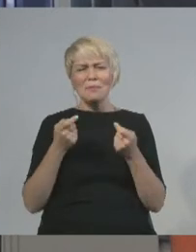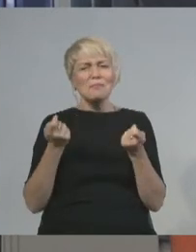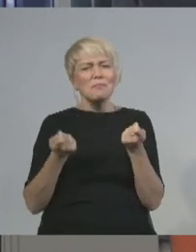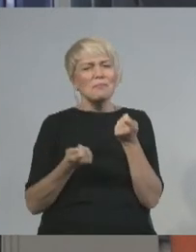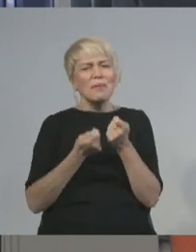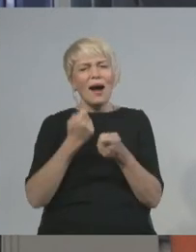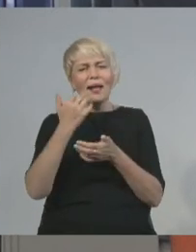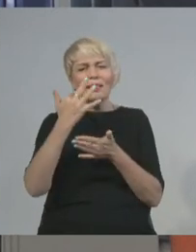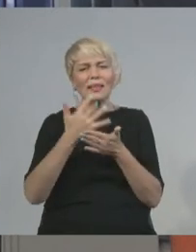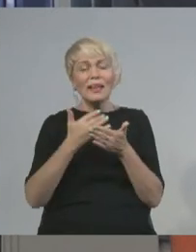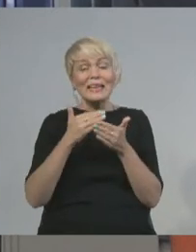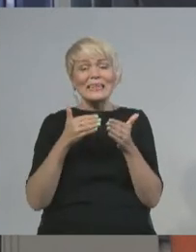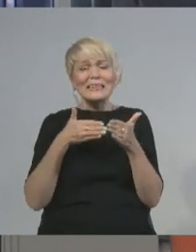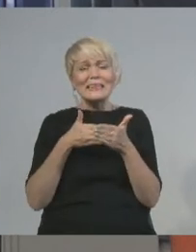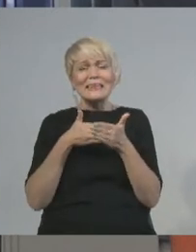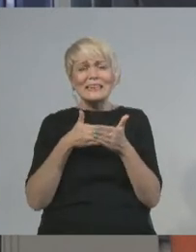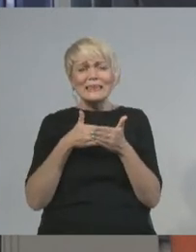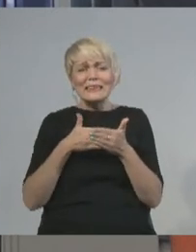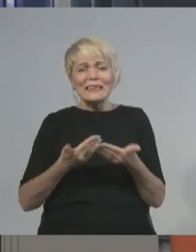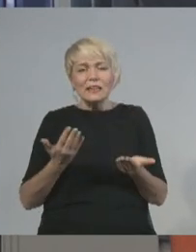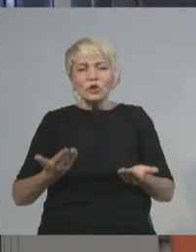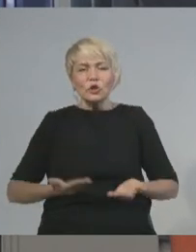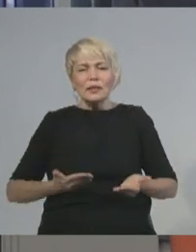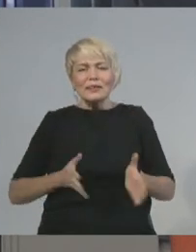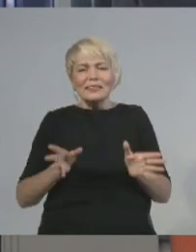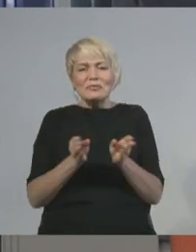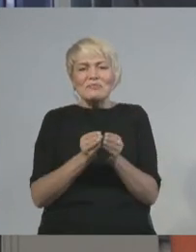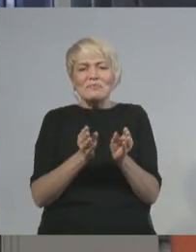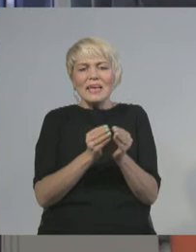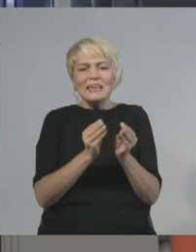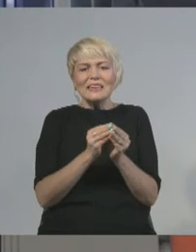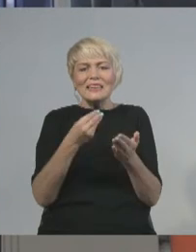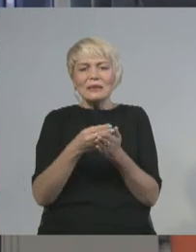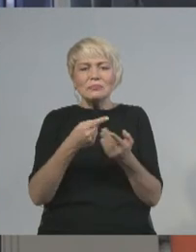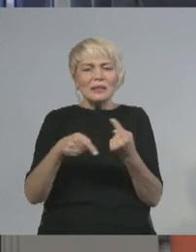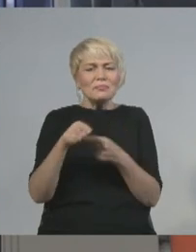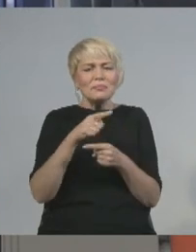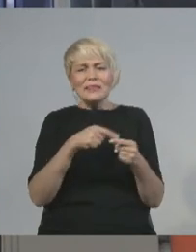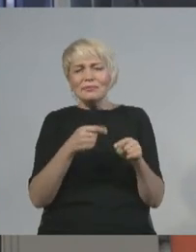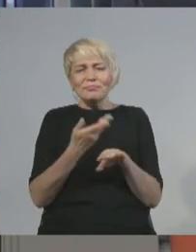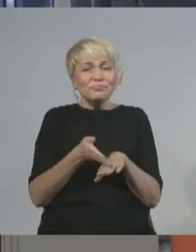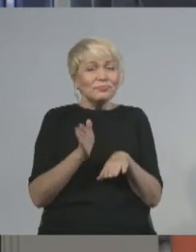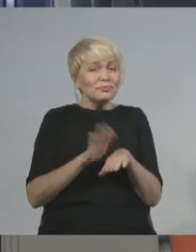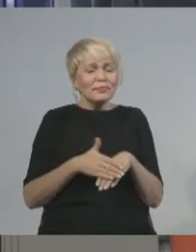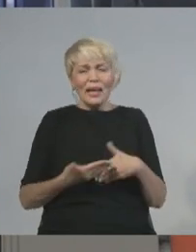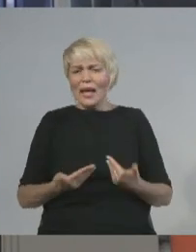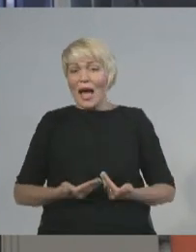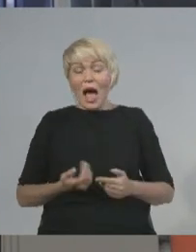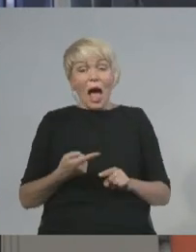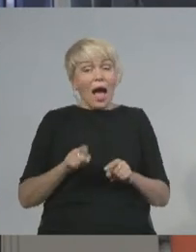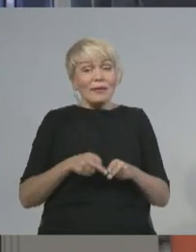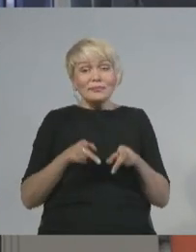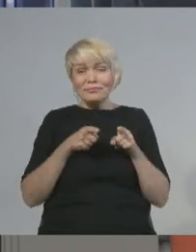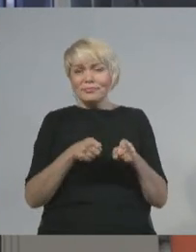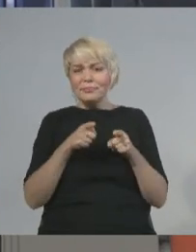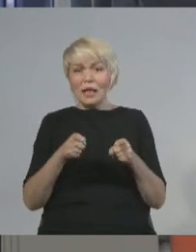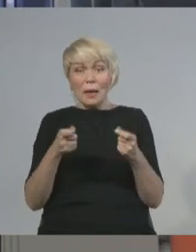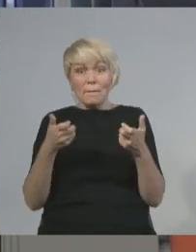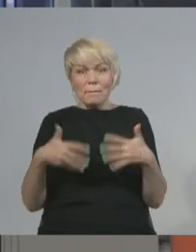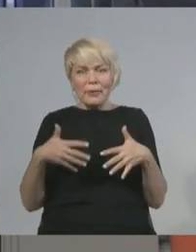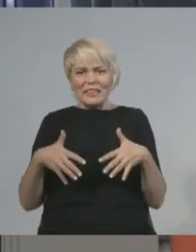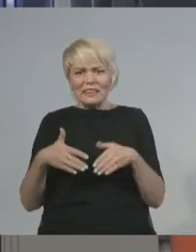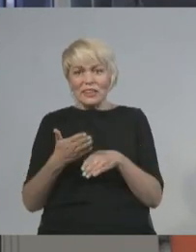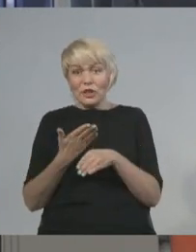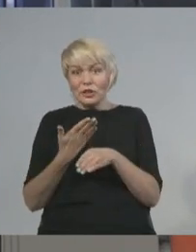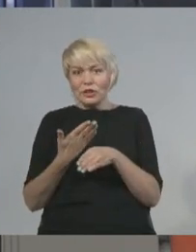but for many media do not have big traffic and they are uh